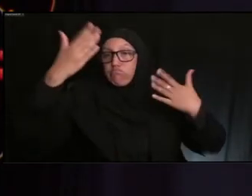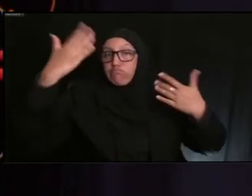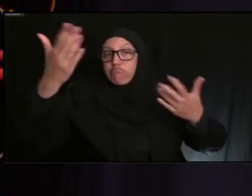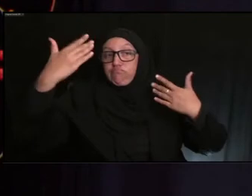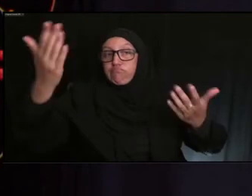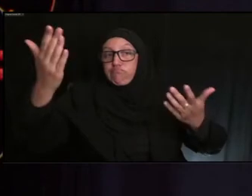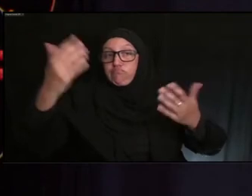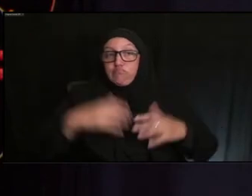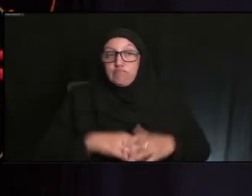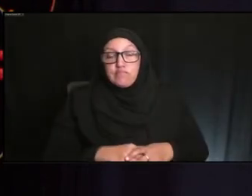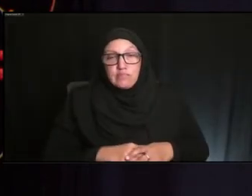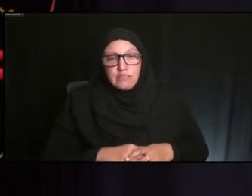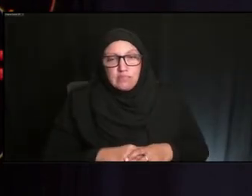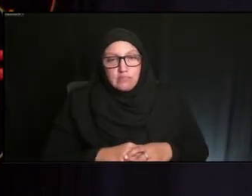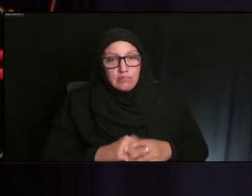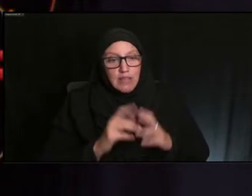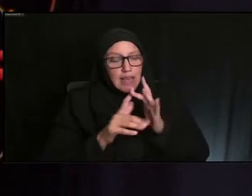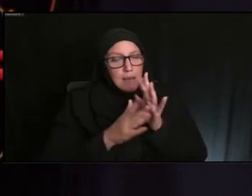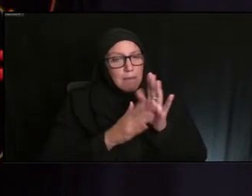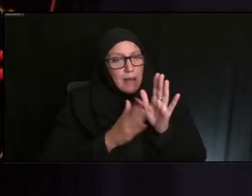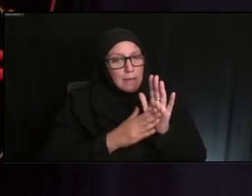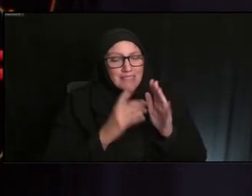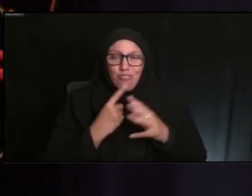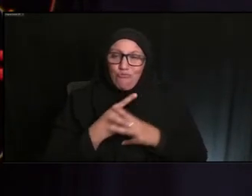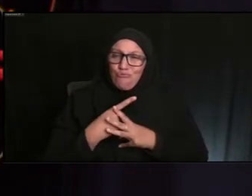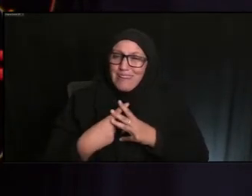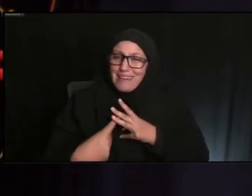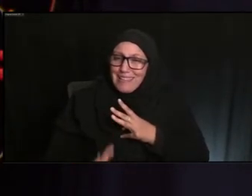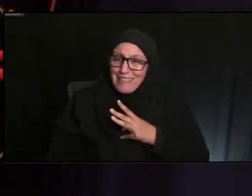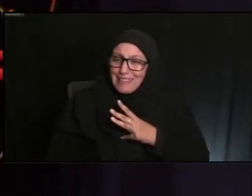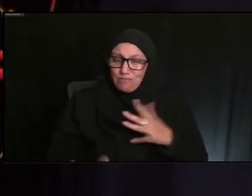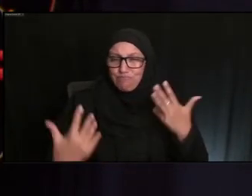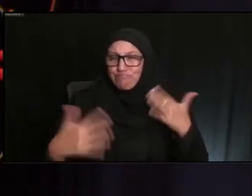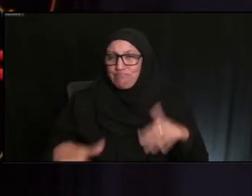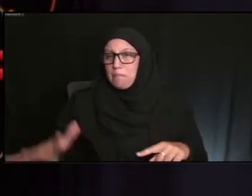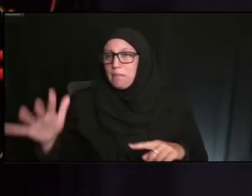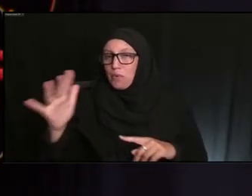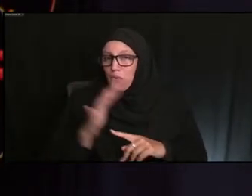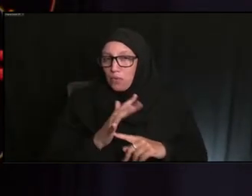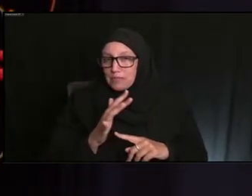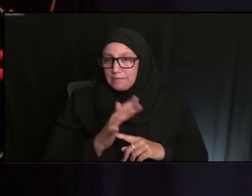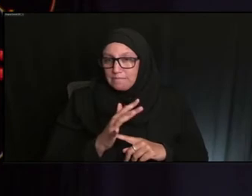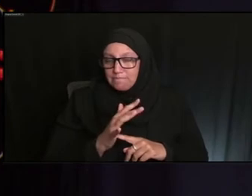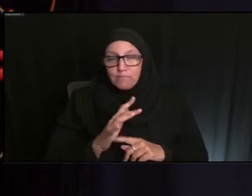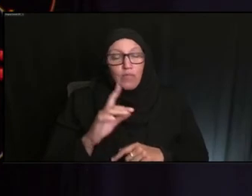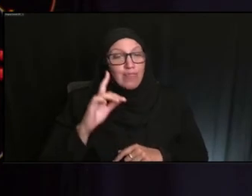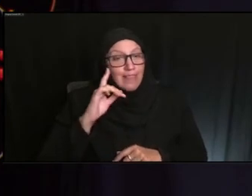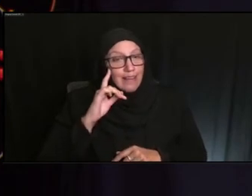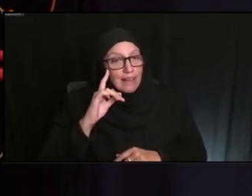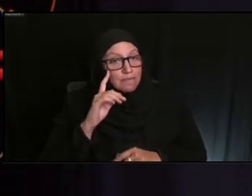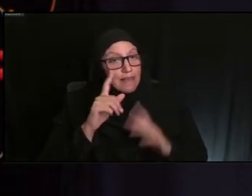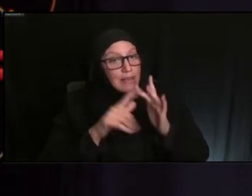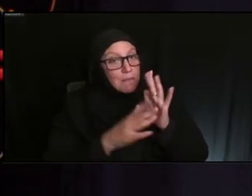back. You think about what the imam is saying. He says to him,